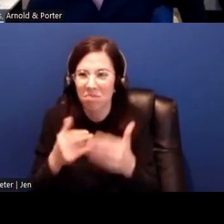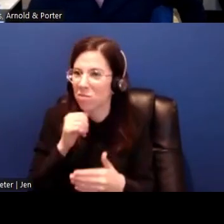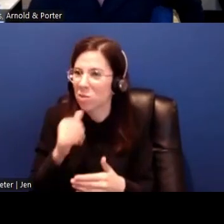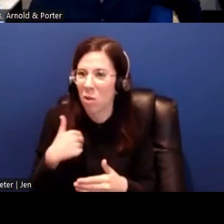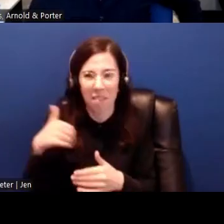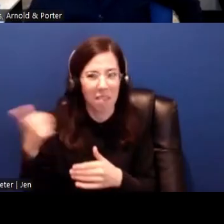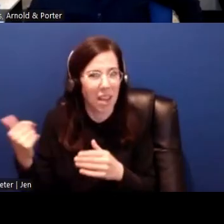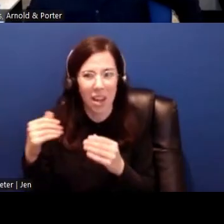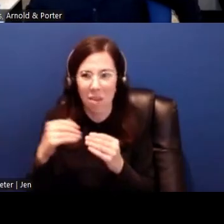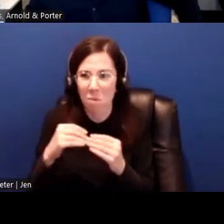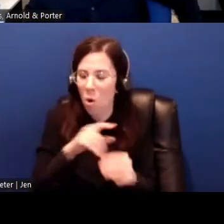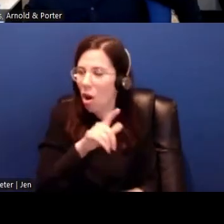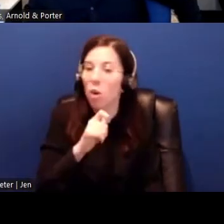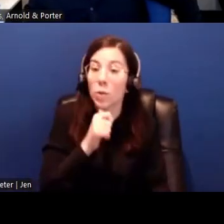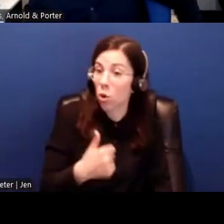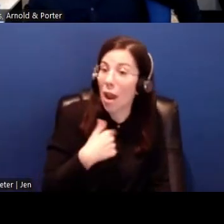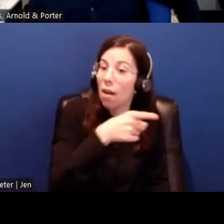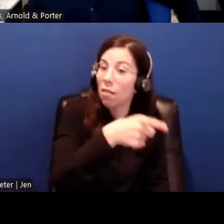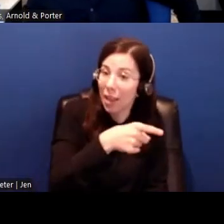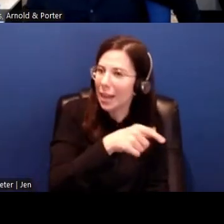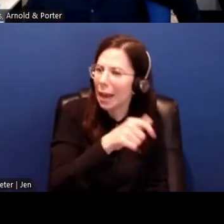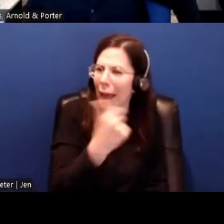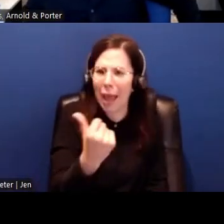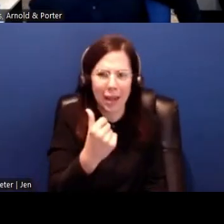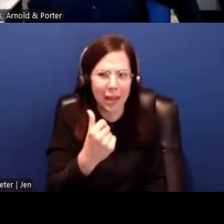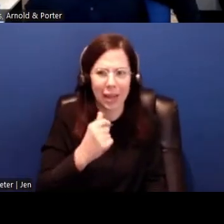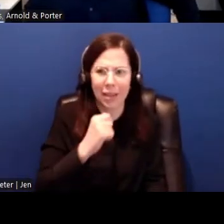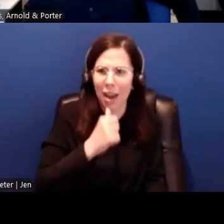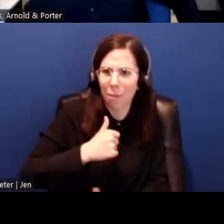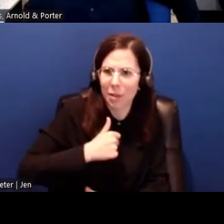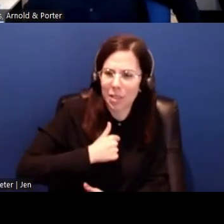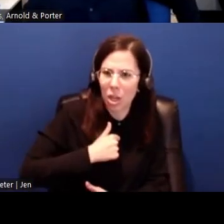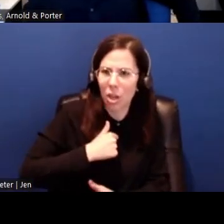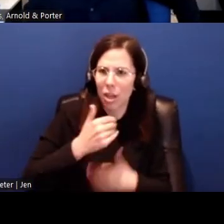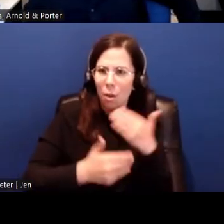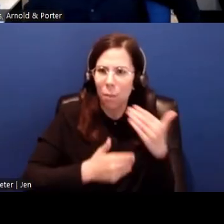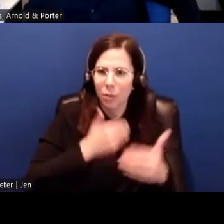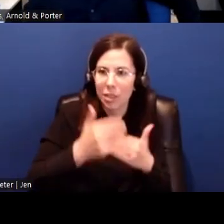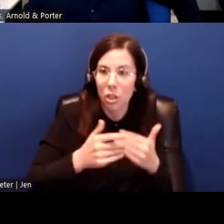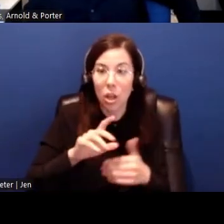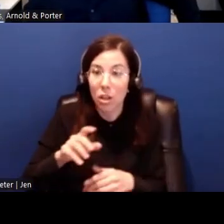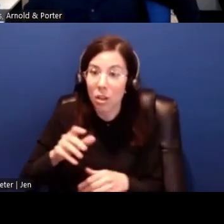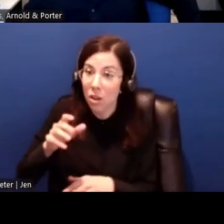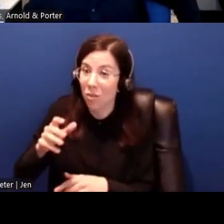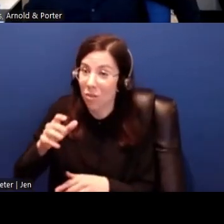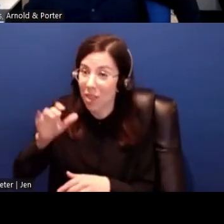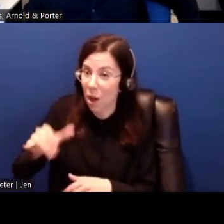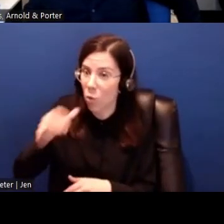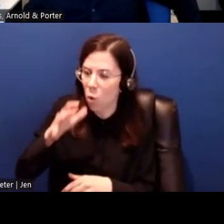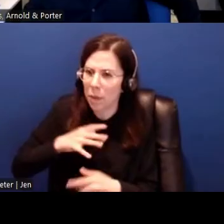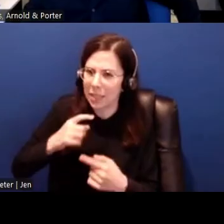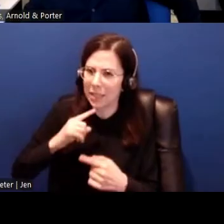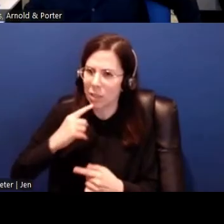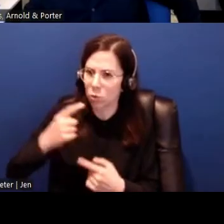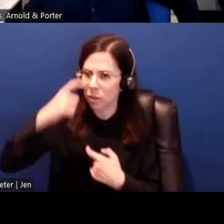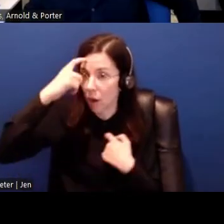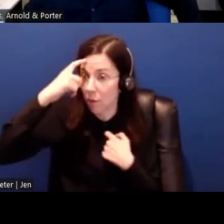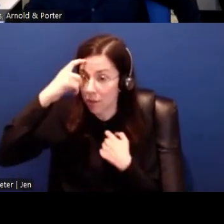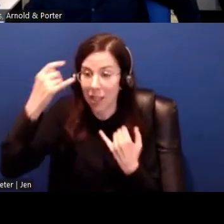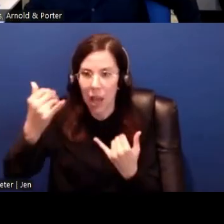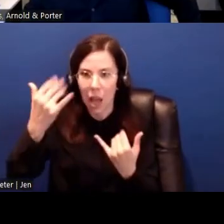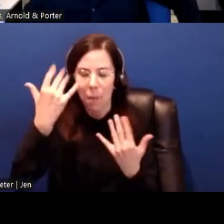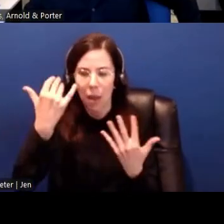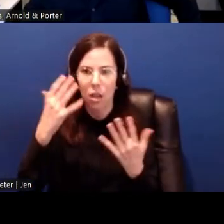civilian jurisdiction. And it was extremely traumatizing for her. And because it was a high-profile case, it was something